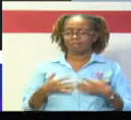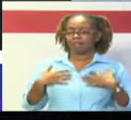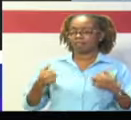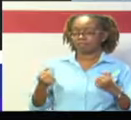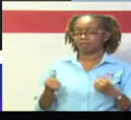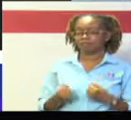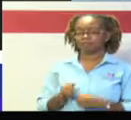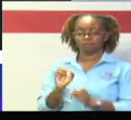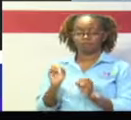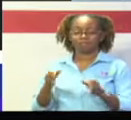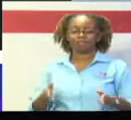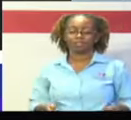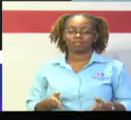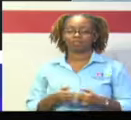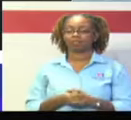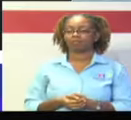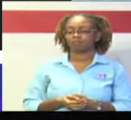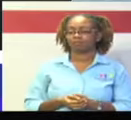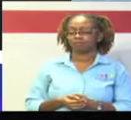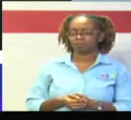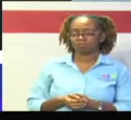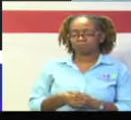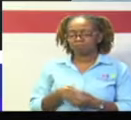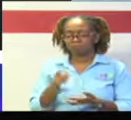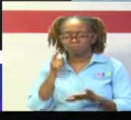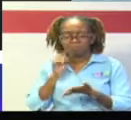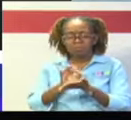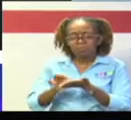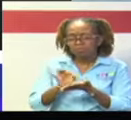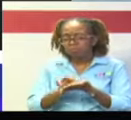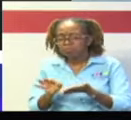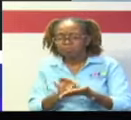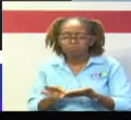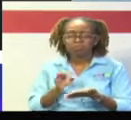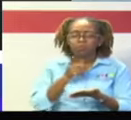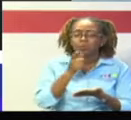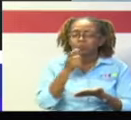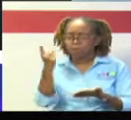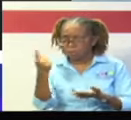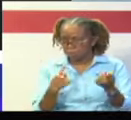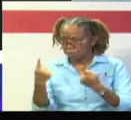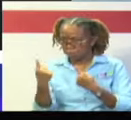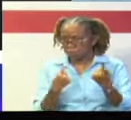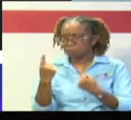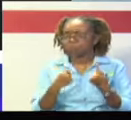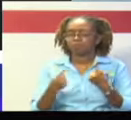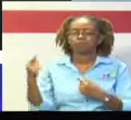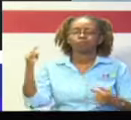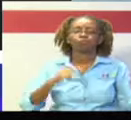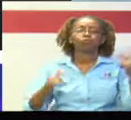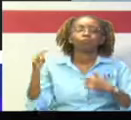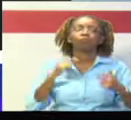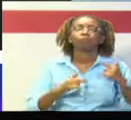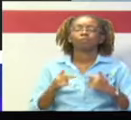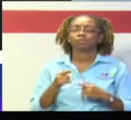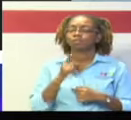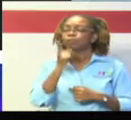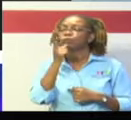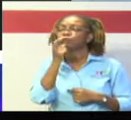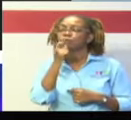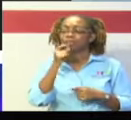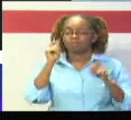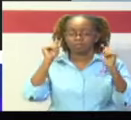have entered the country since the borders were reopened and how many of those would have subsequently been tested positive for COVID-19? And the